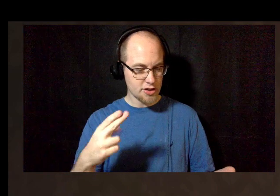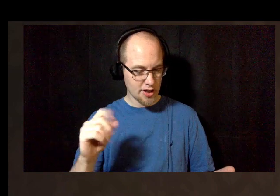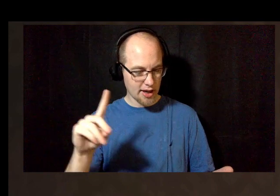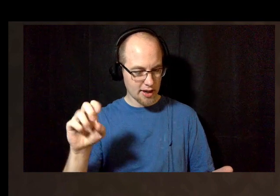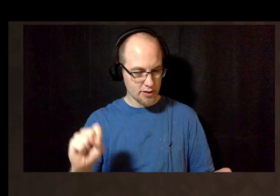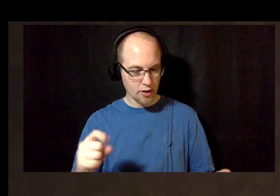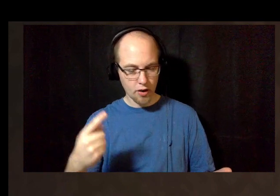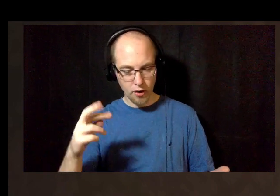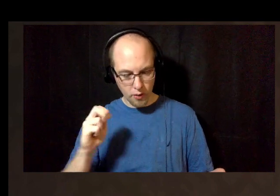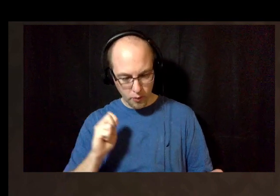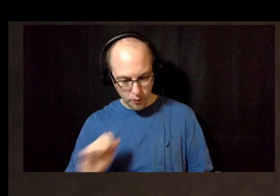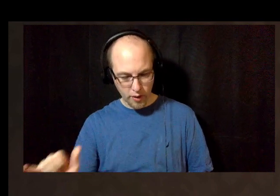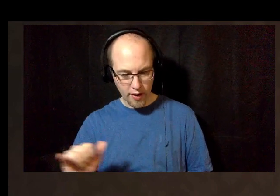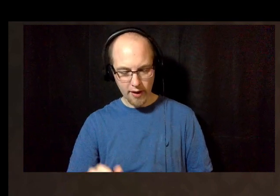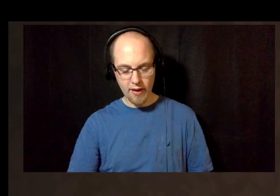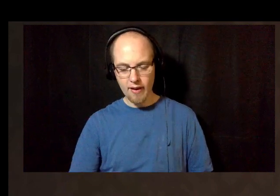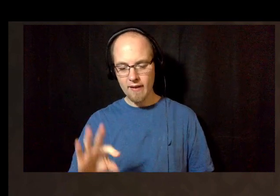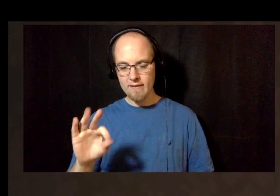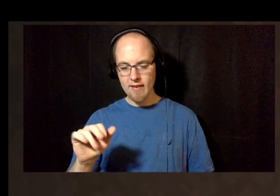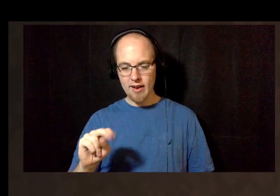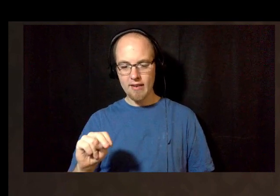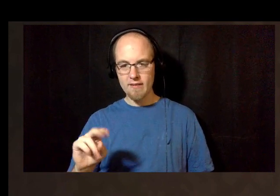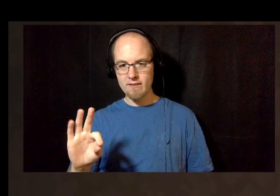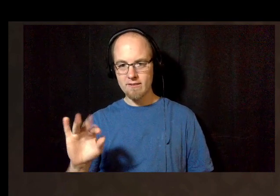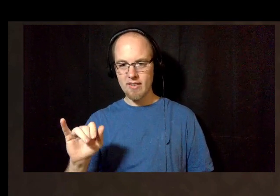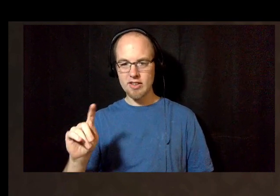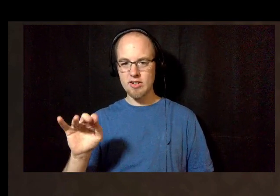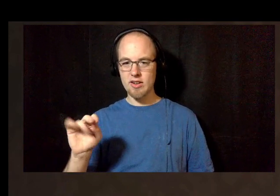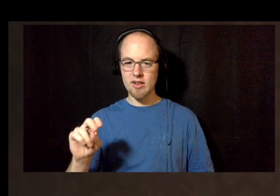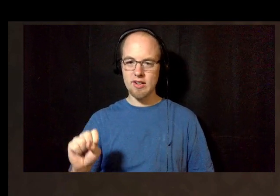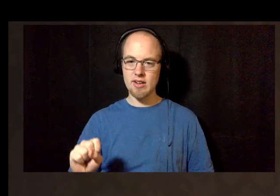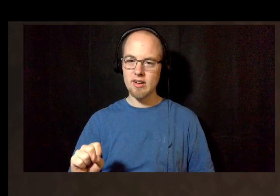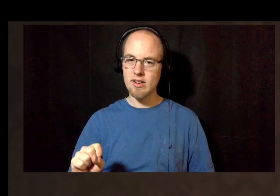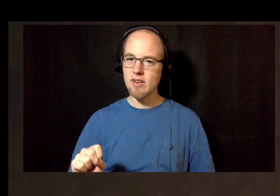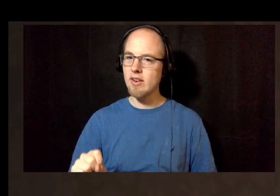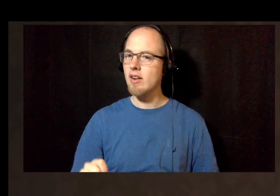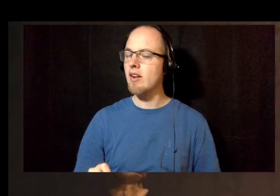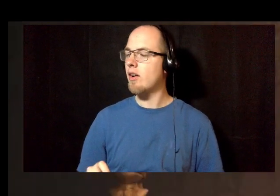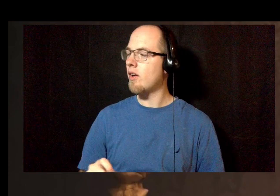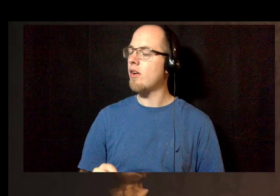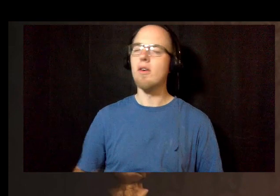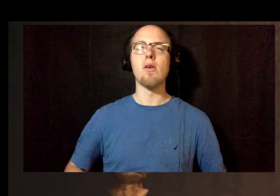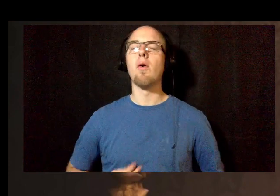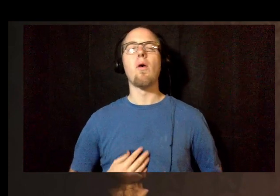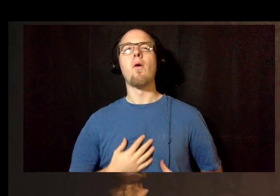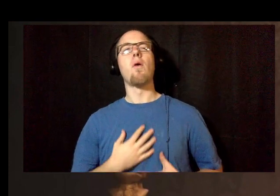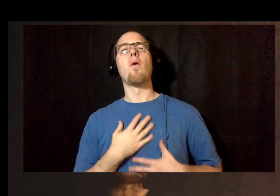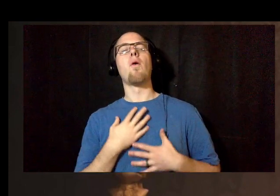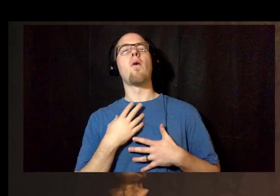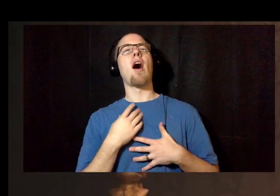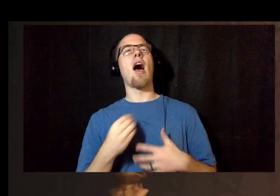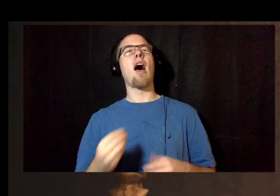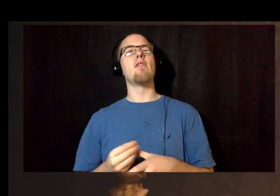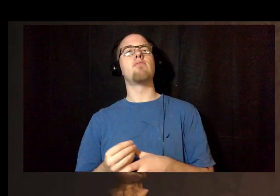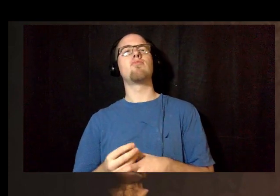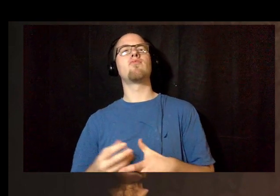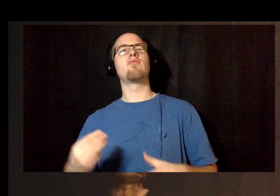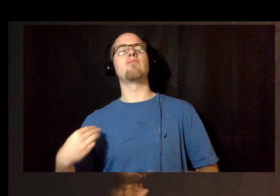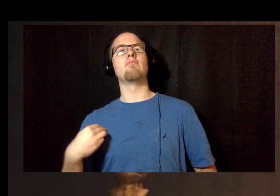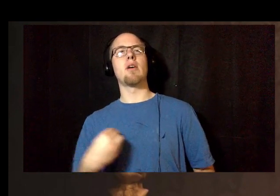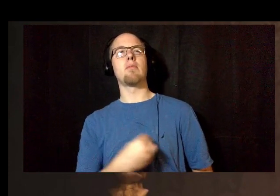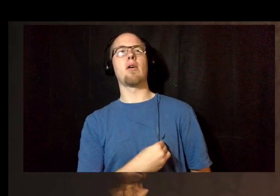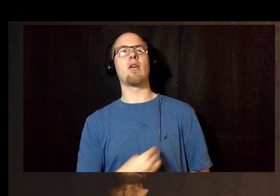nerve ending in my body tingled as he boldly placed his swollen member directly onto my